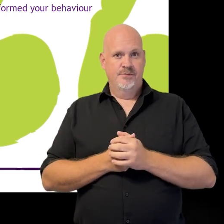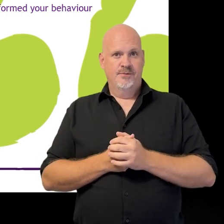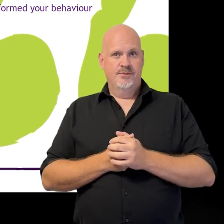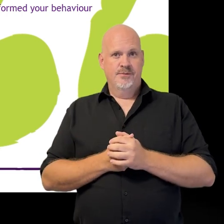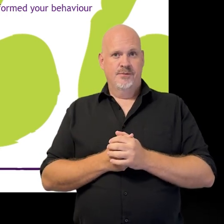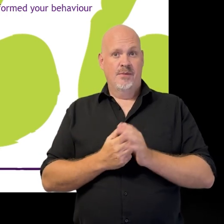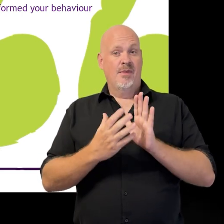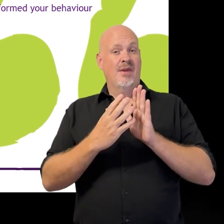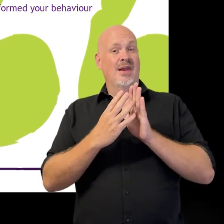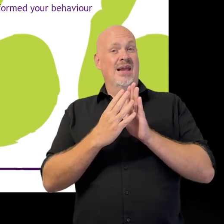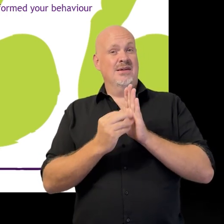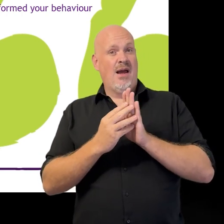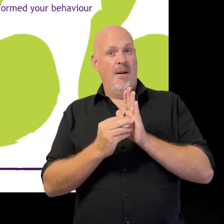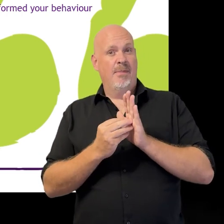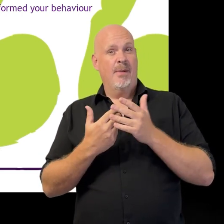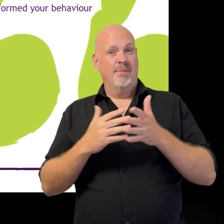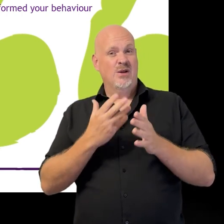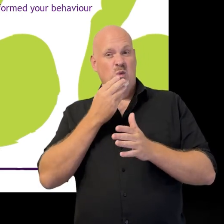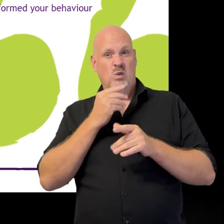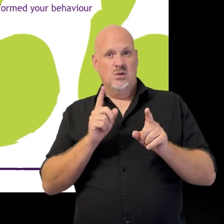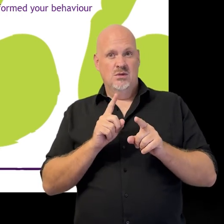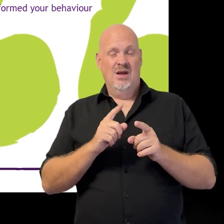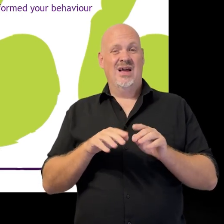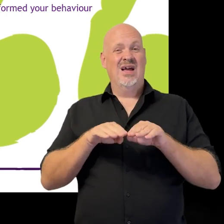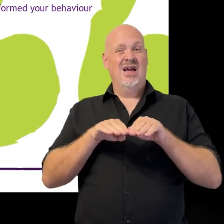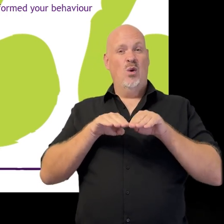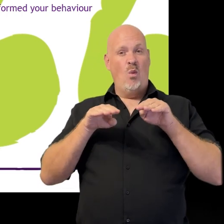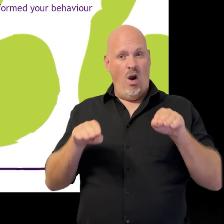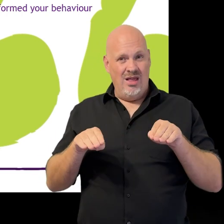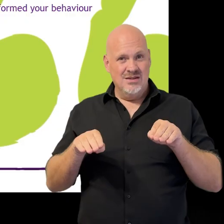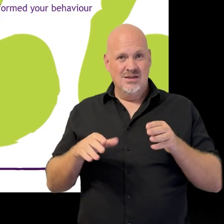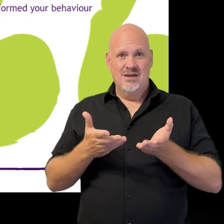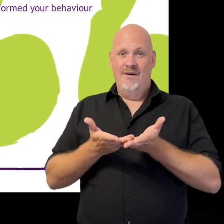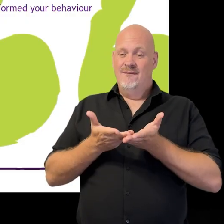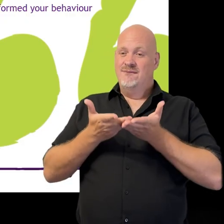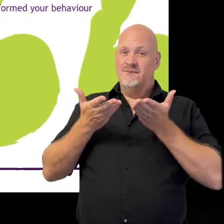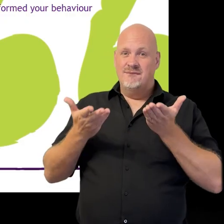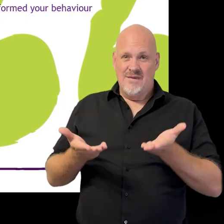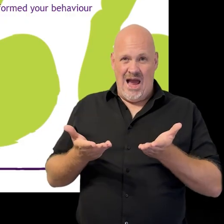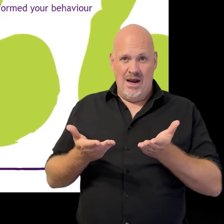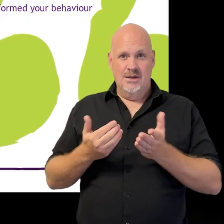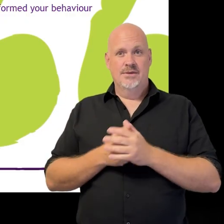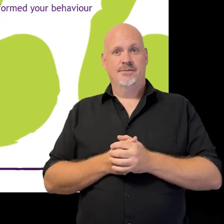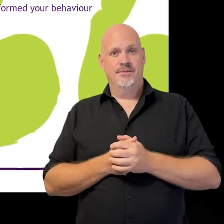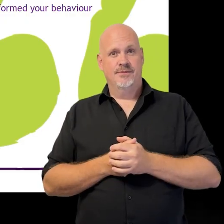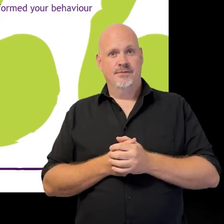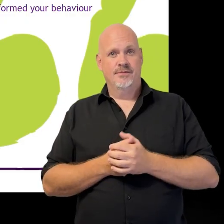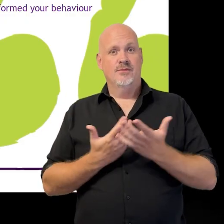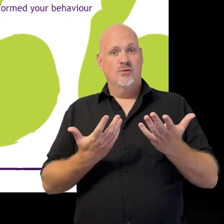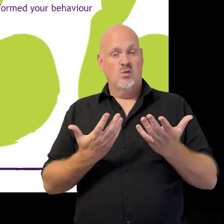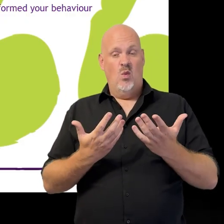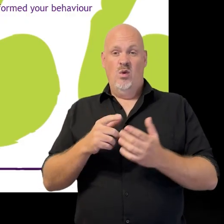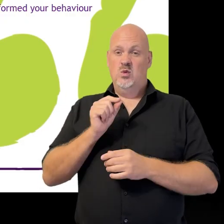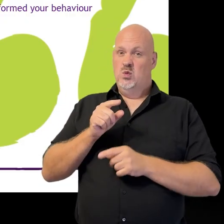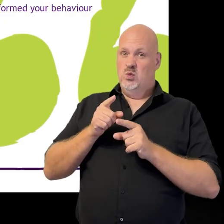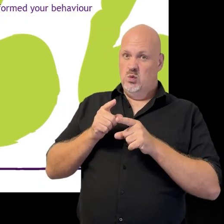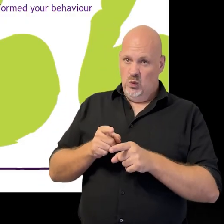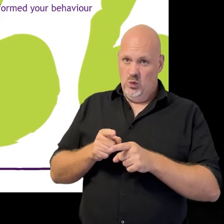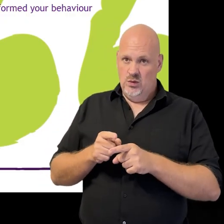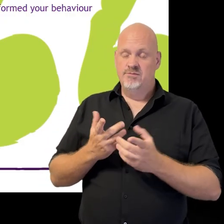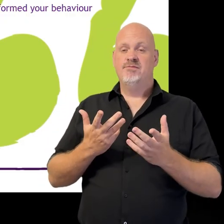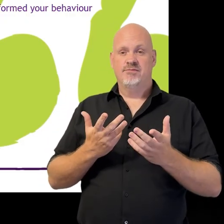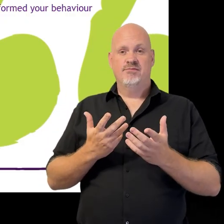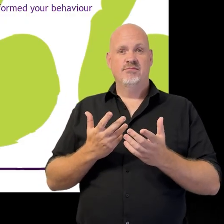hold? And then take one of those values, explain it. What does it mean to you? Particularly if it's something